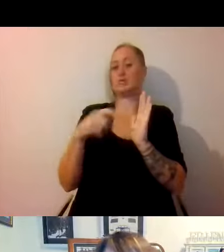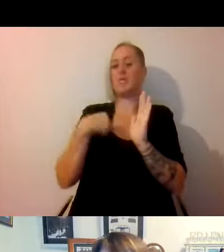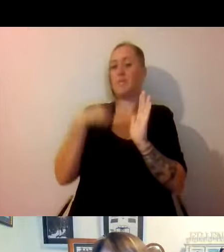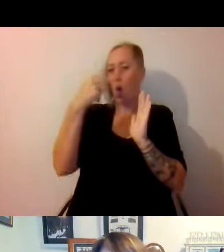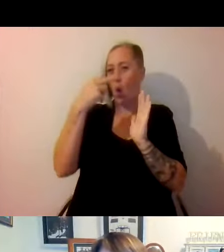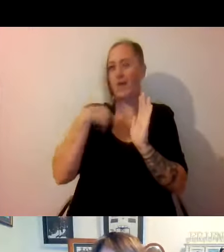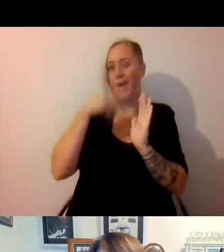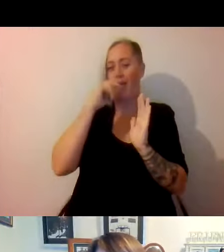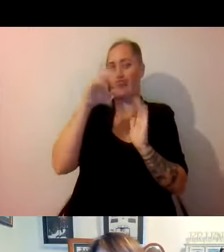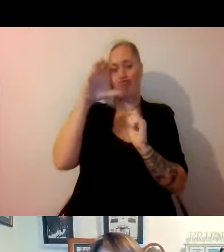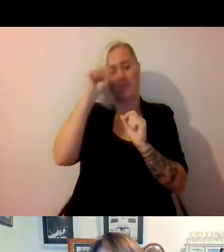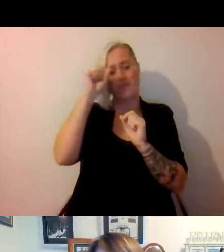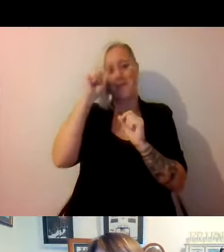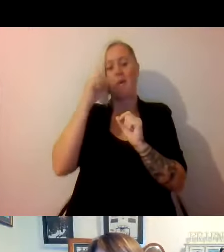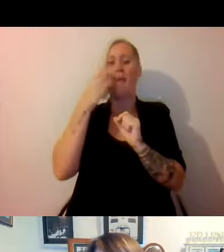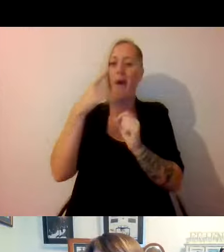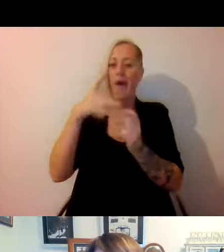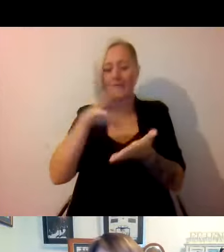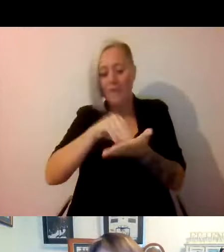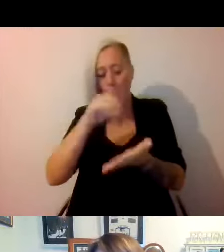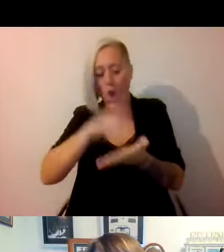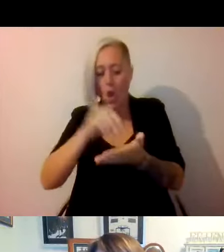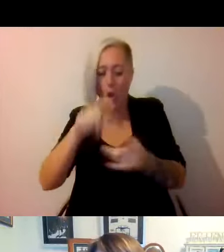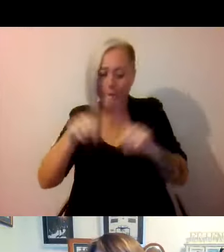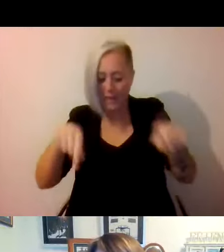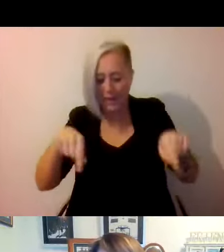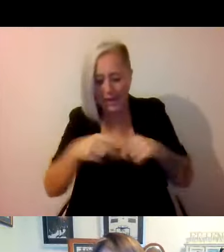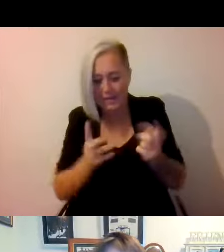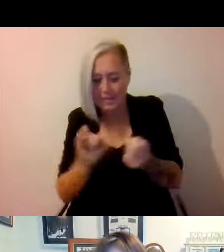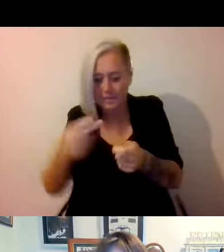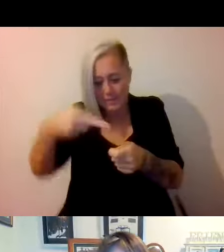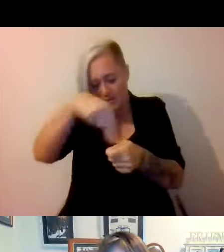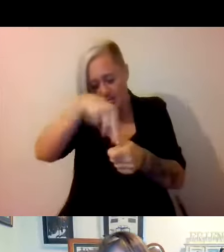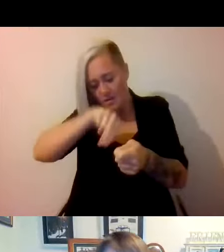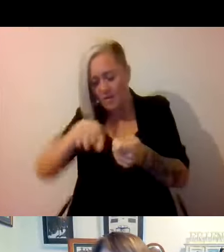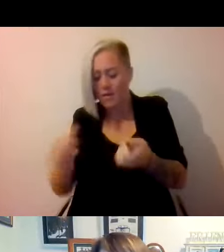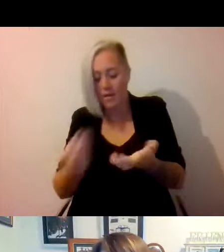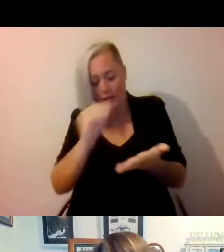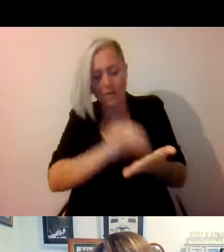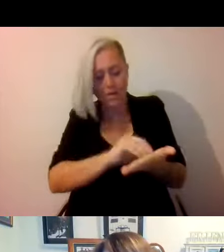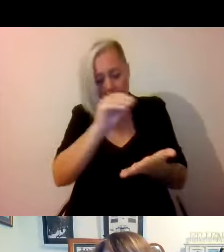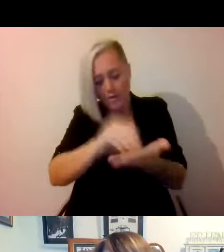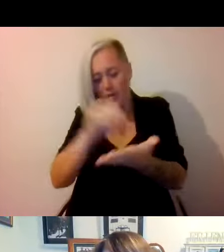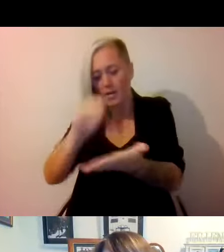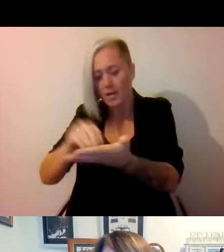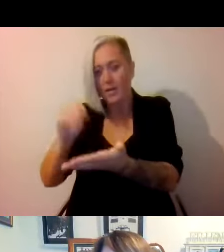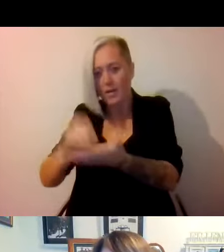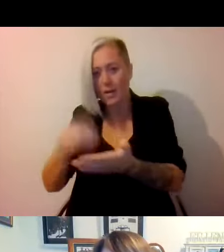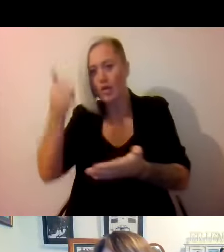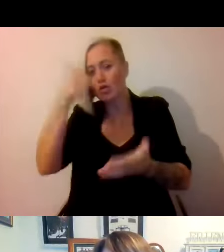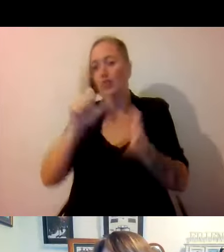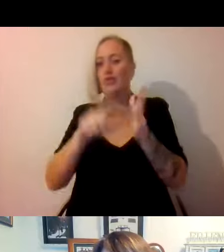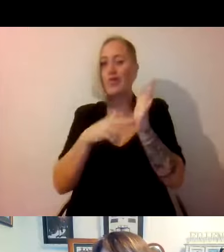remember where you photocopied, coloured in, cut and paste, and use contact to make backup communication